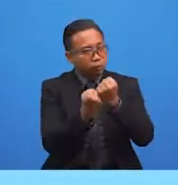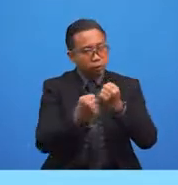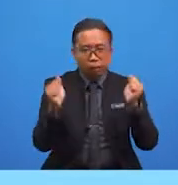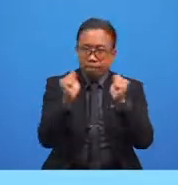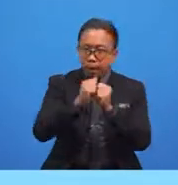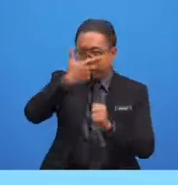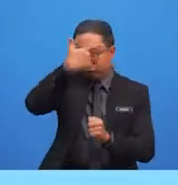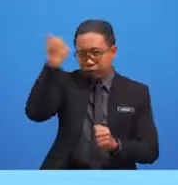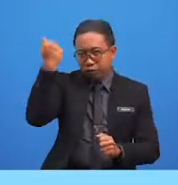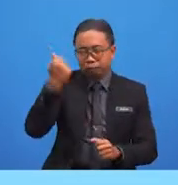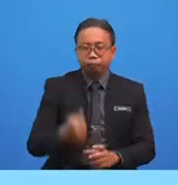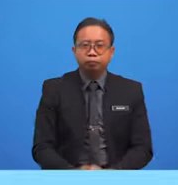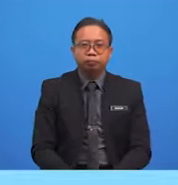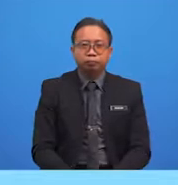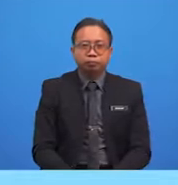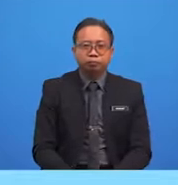by reasons.